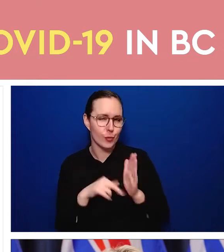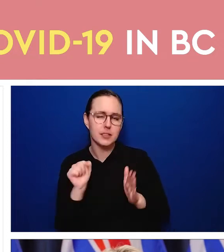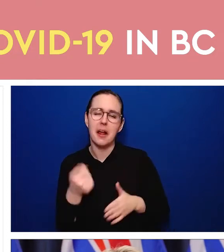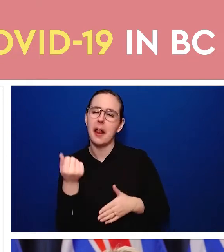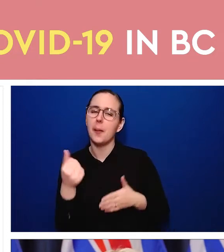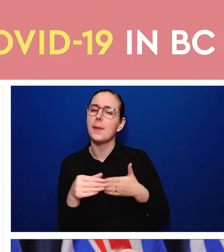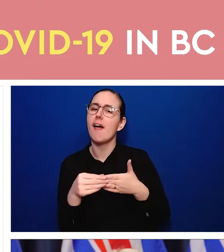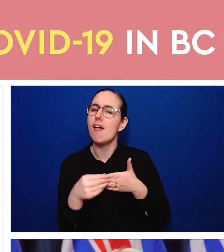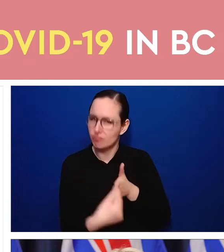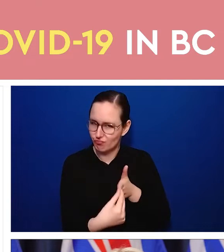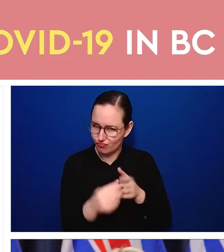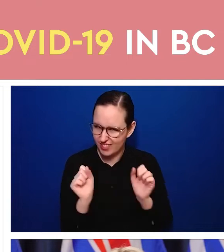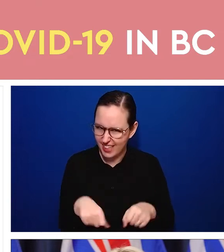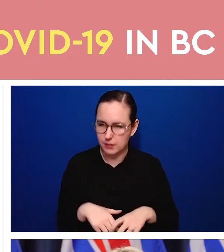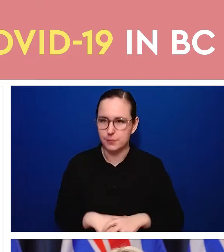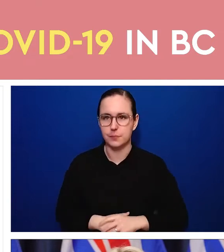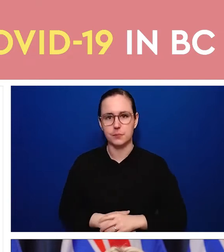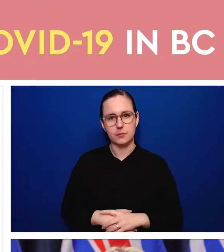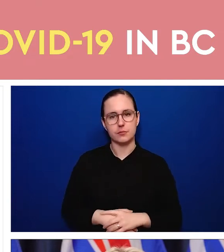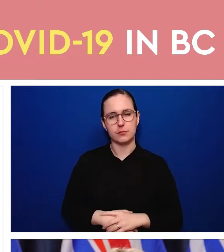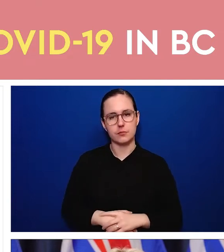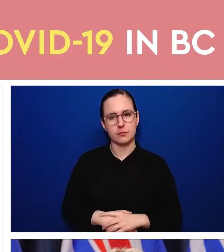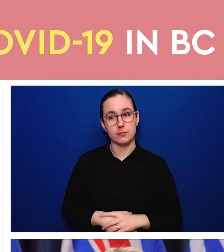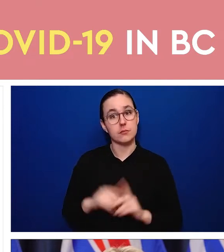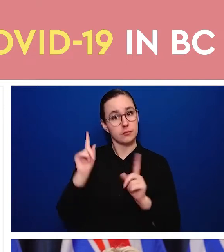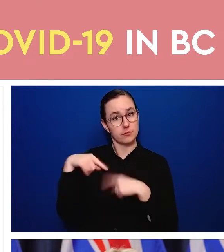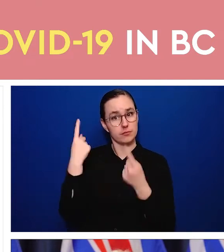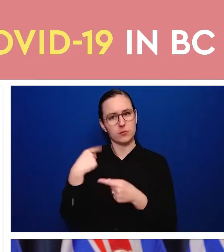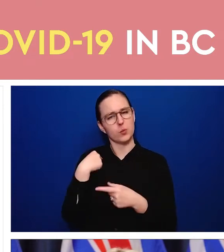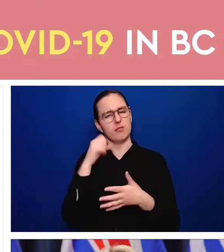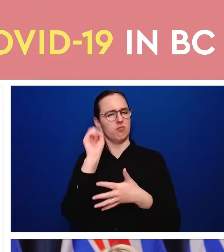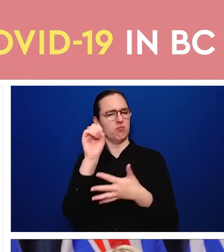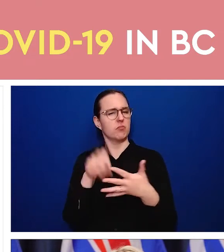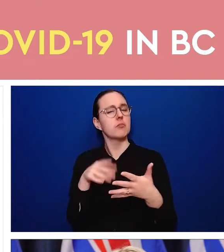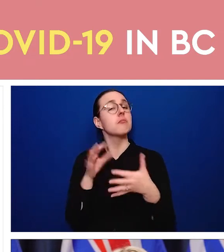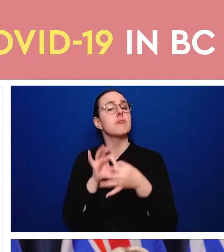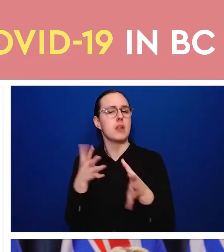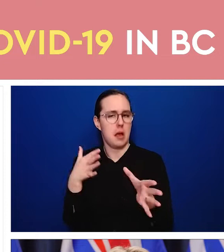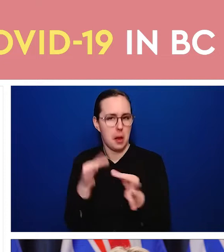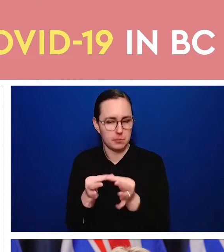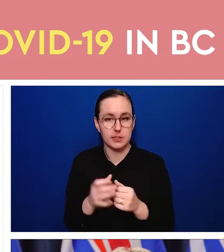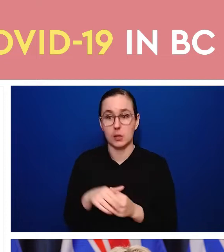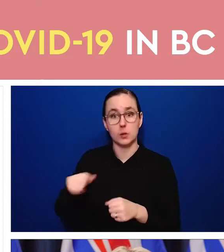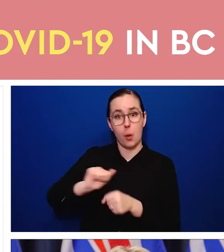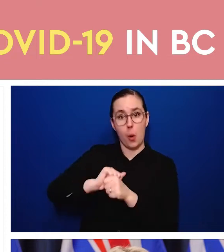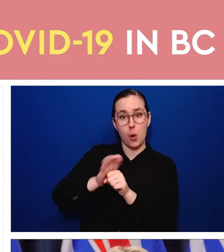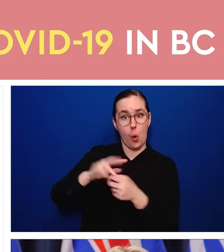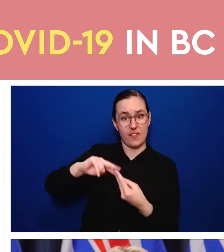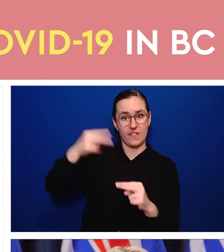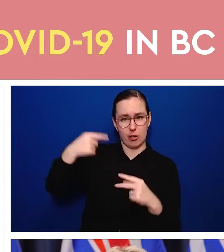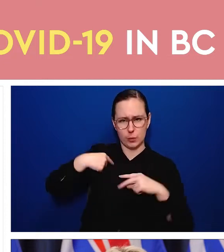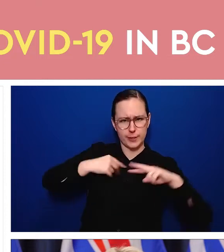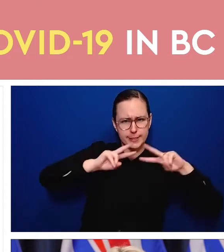our whole genome sequencing that we've been doing. We can see the red is when Omicron came on board. We are starting